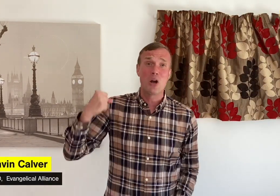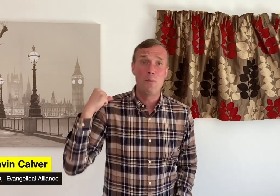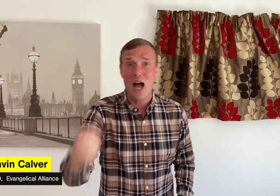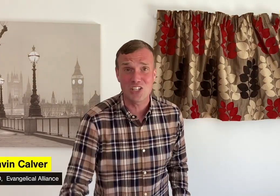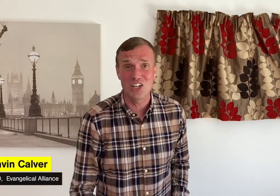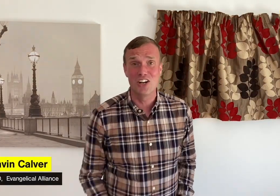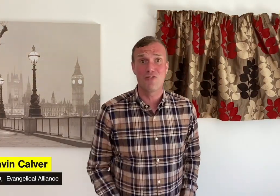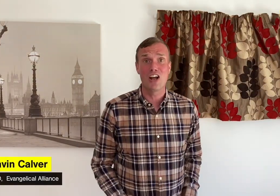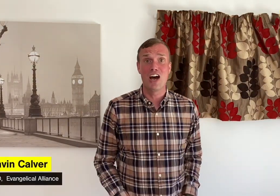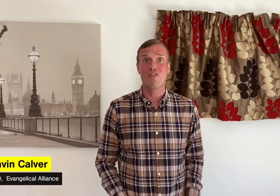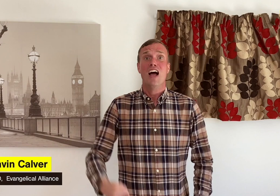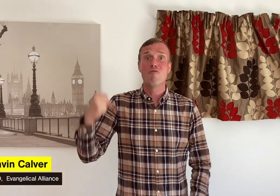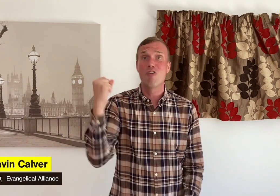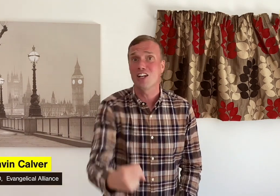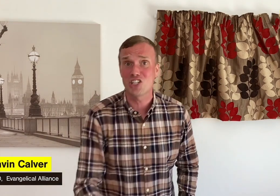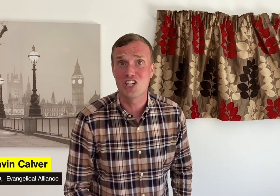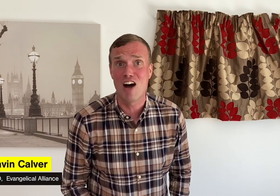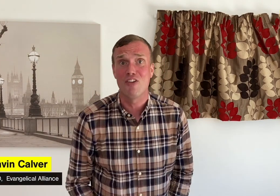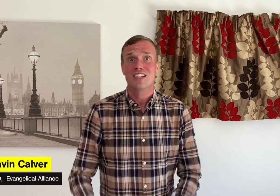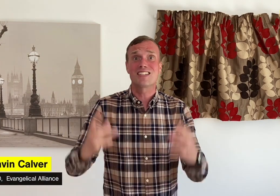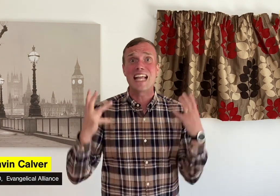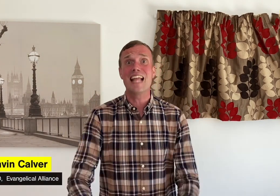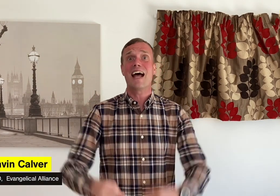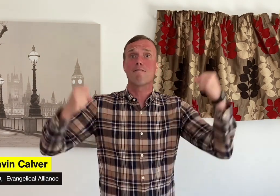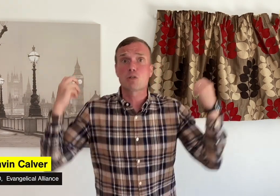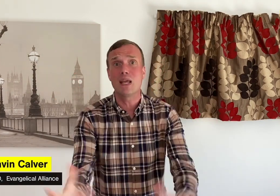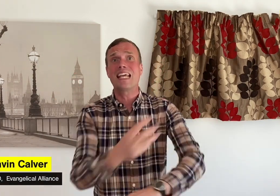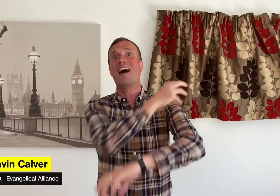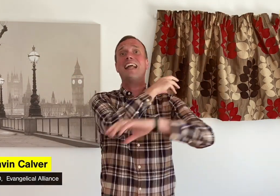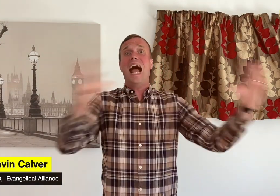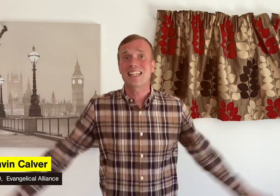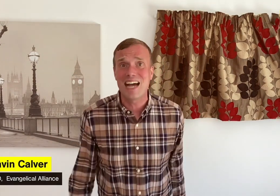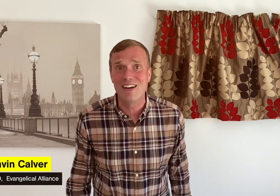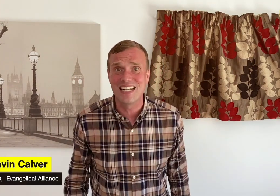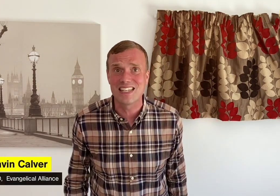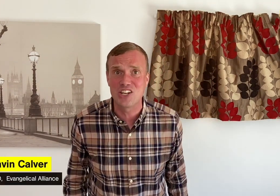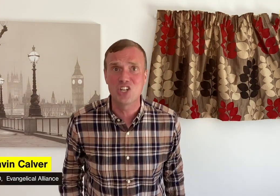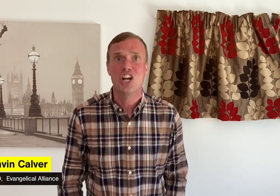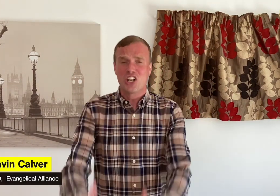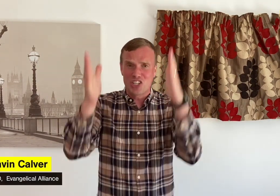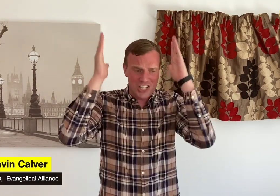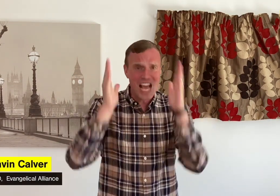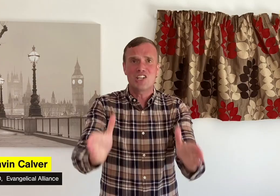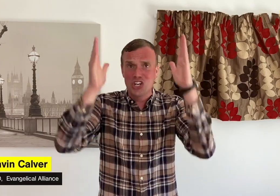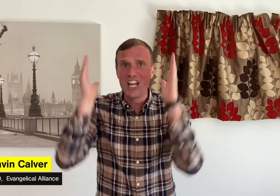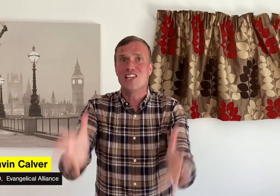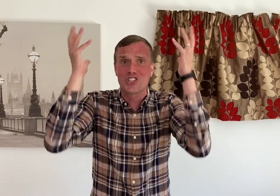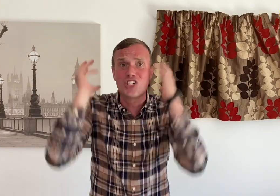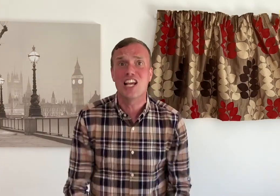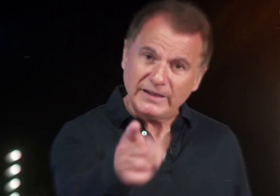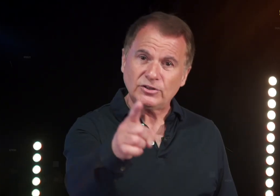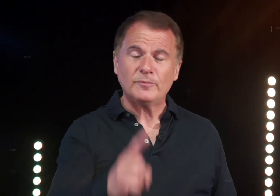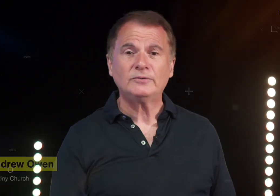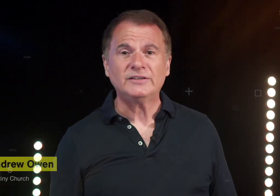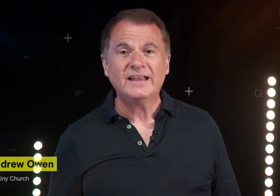enough, compassionate enough, and righteous enough to stand out, speak out, and act out in this nation, because this nation needs